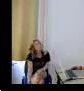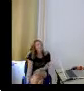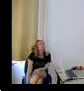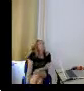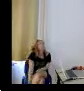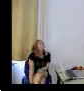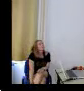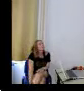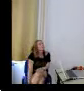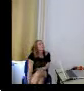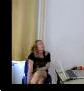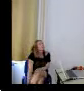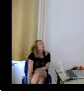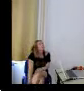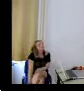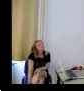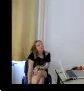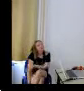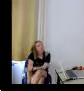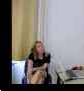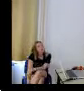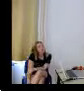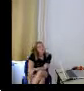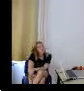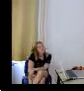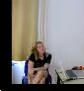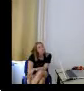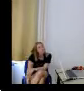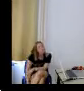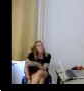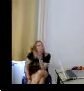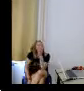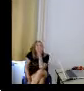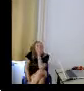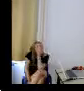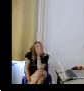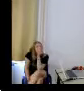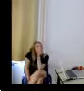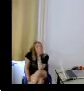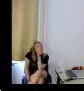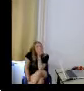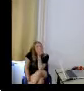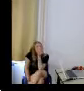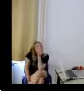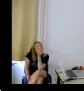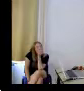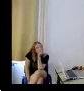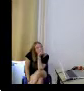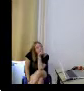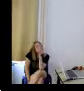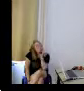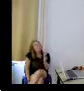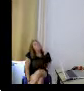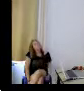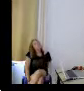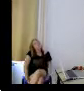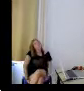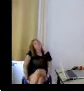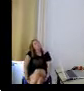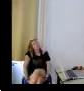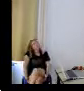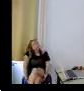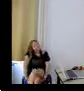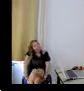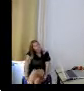in general. Yeah, we also want to raise public awareness through some events through